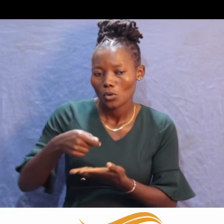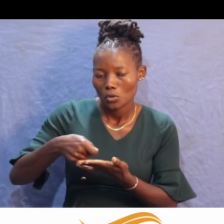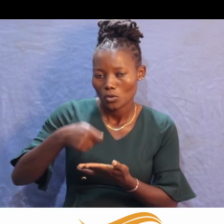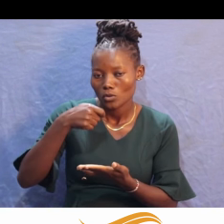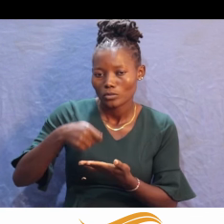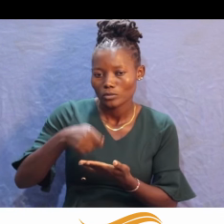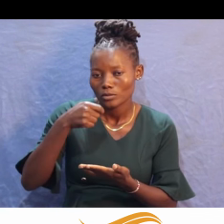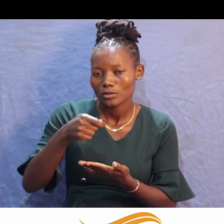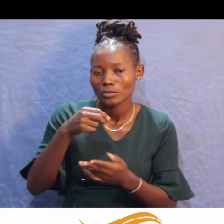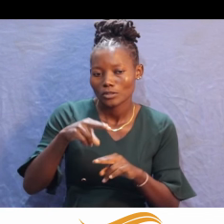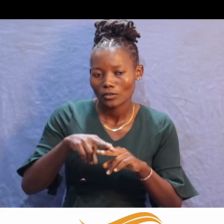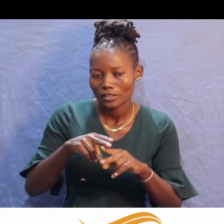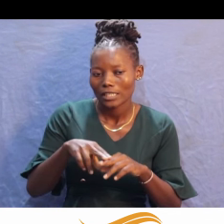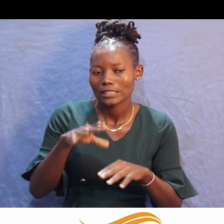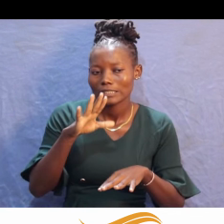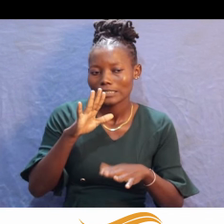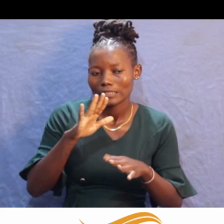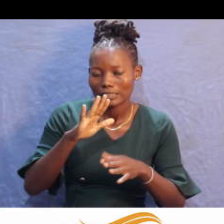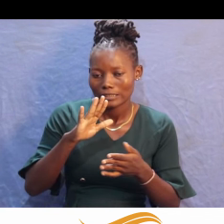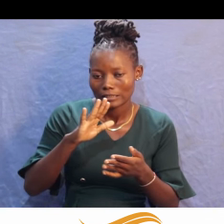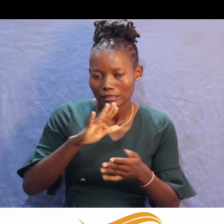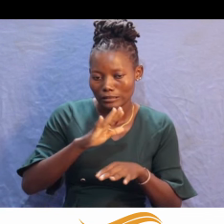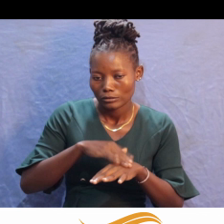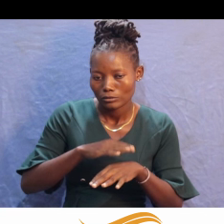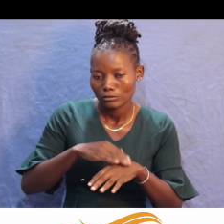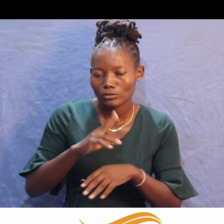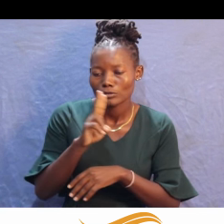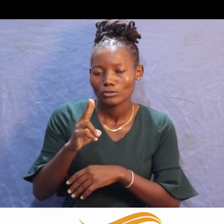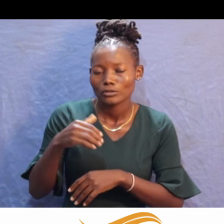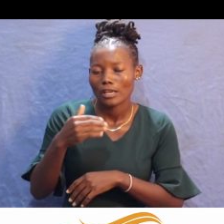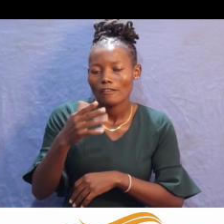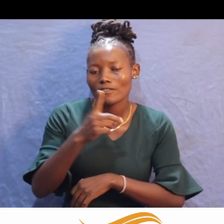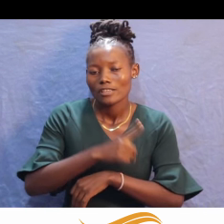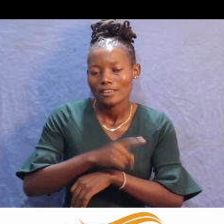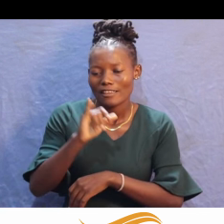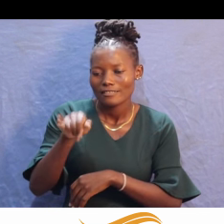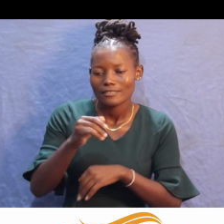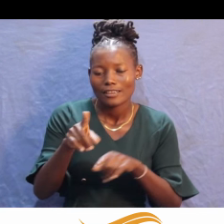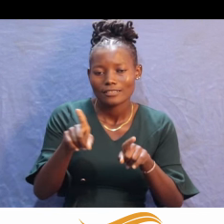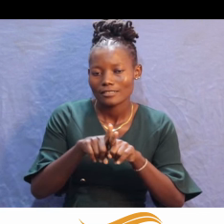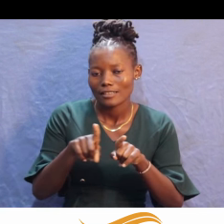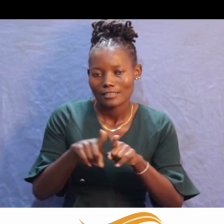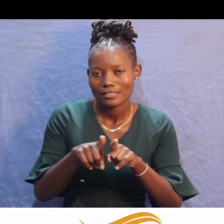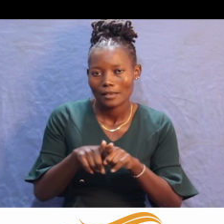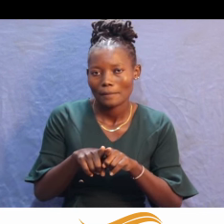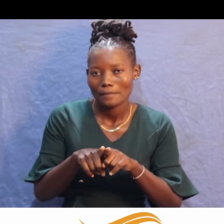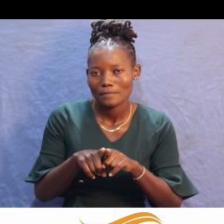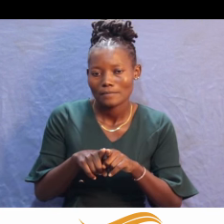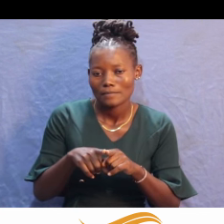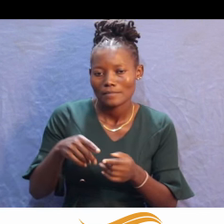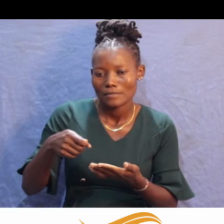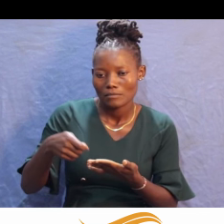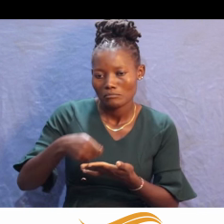salt is what is recommended on a daily intake. And just this sandwich alone has a